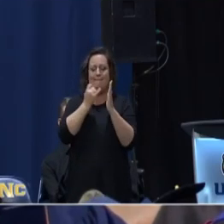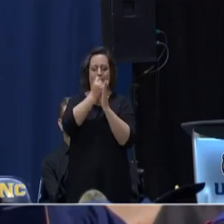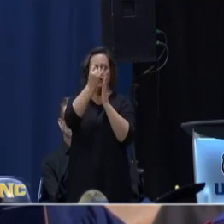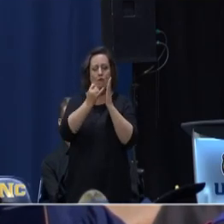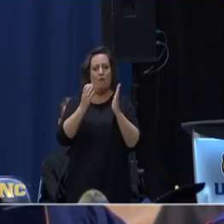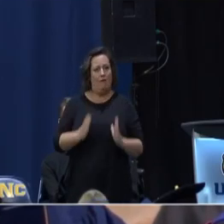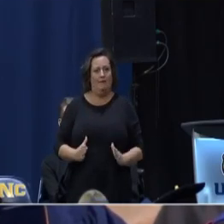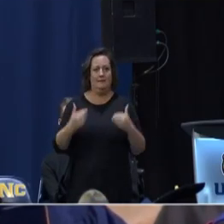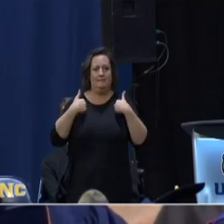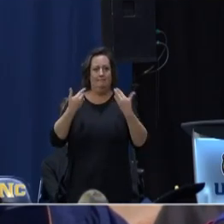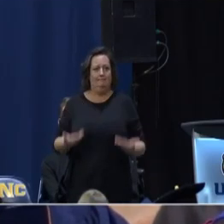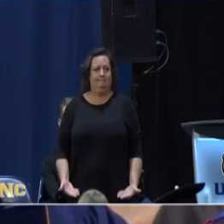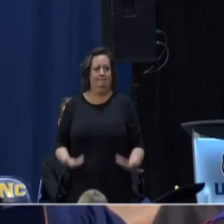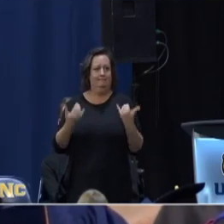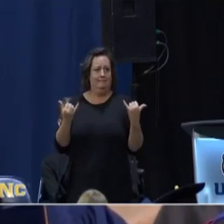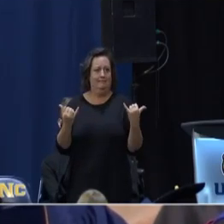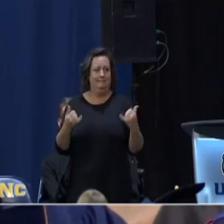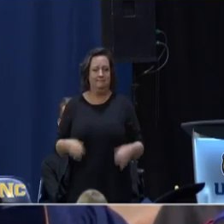here today.